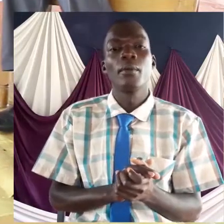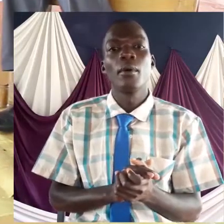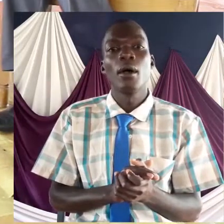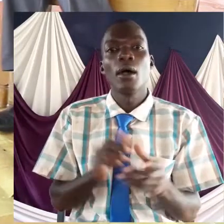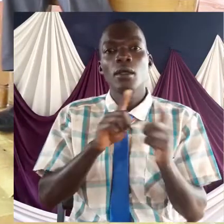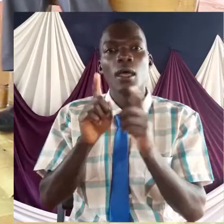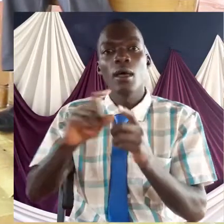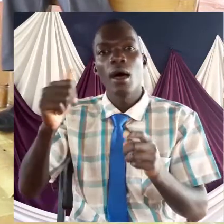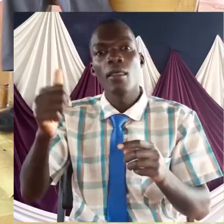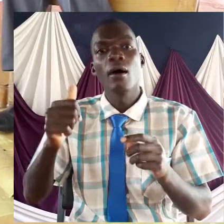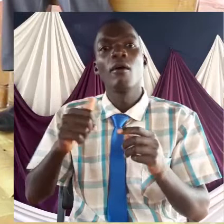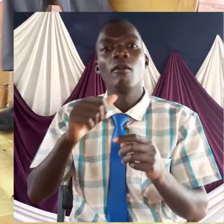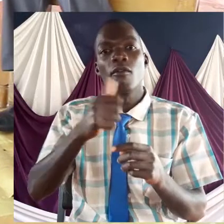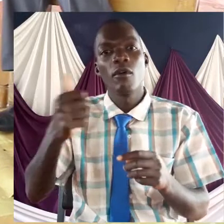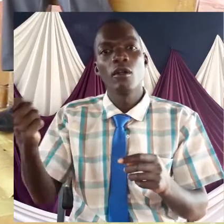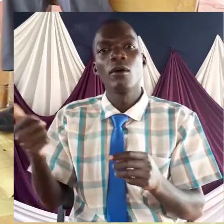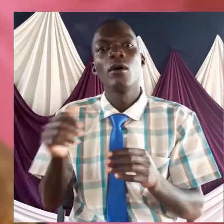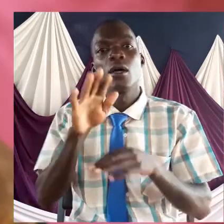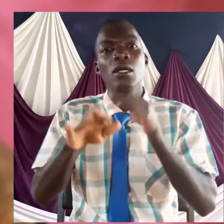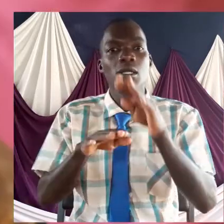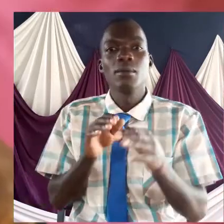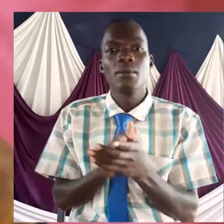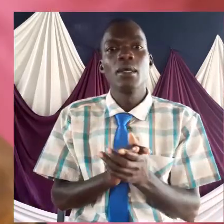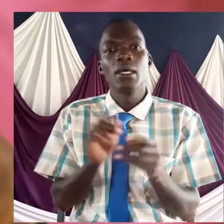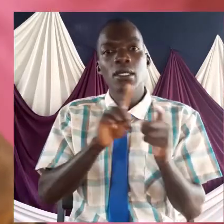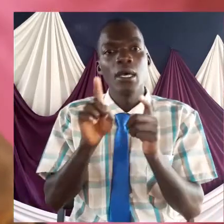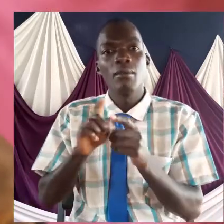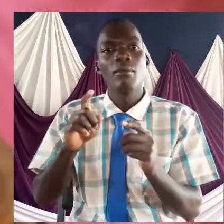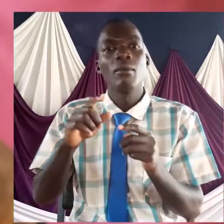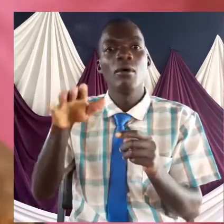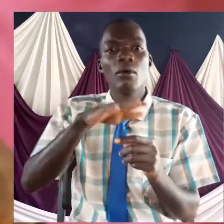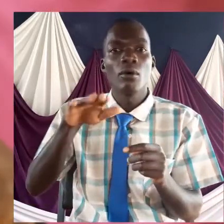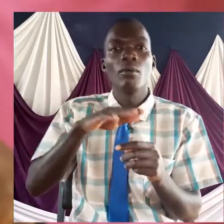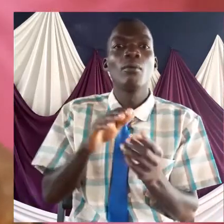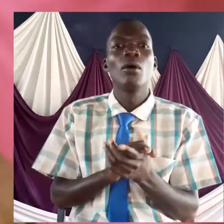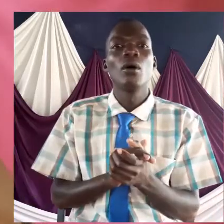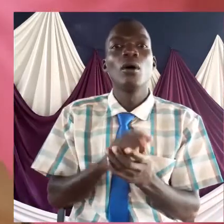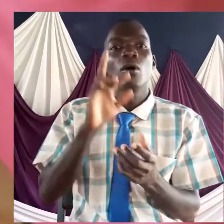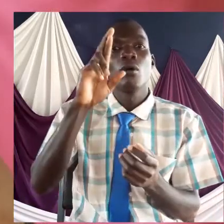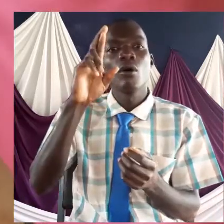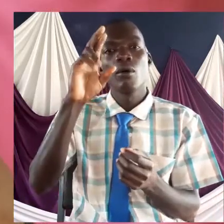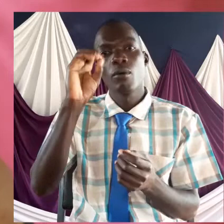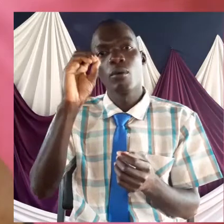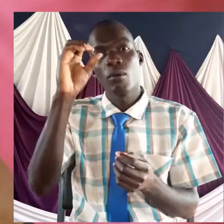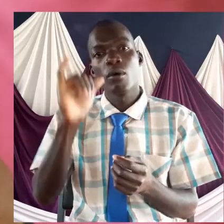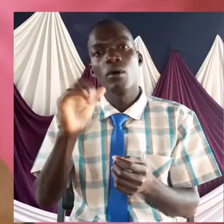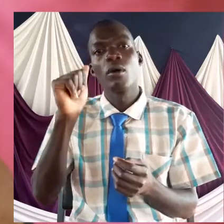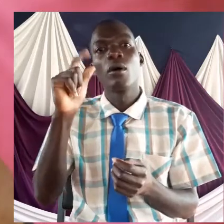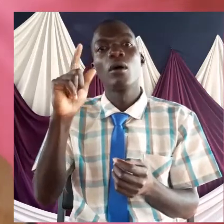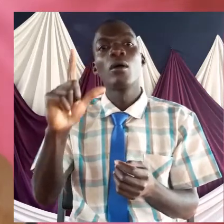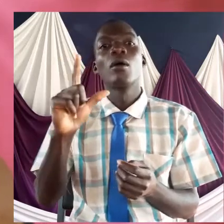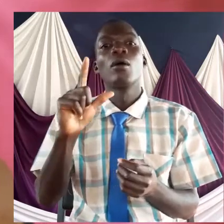Later on, followed by Greece. Later on, Rome. Yes. Until now, we go up to the